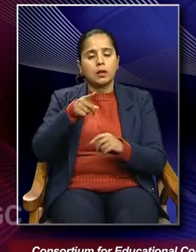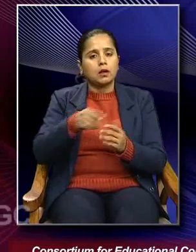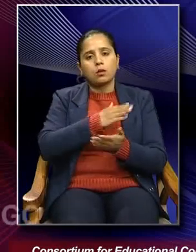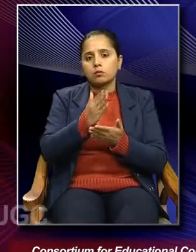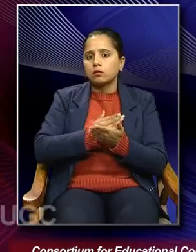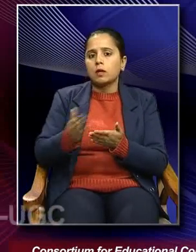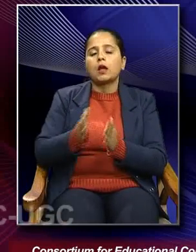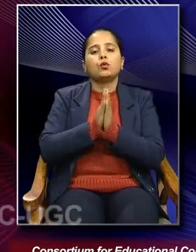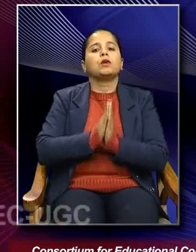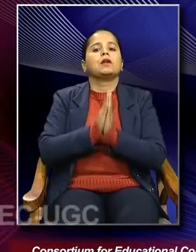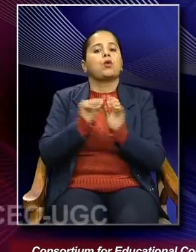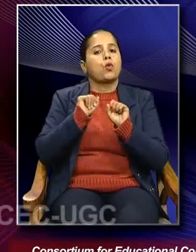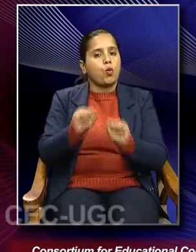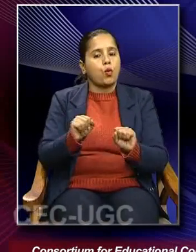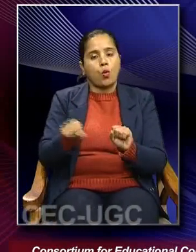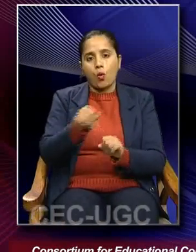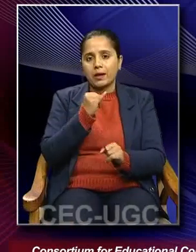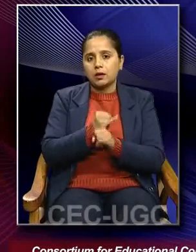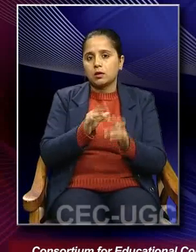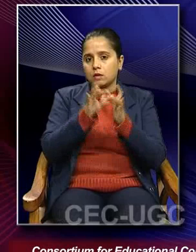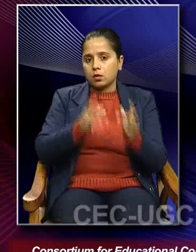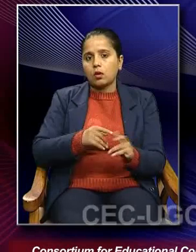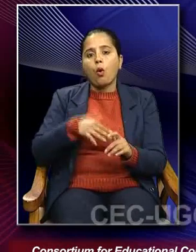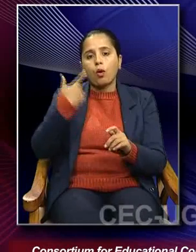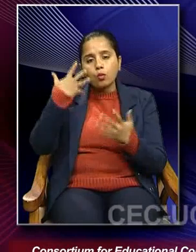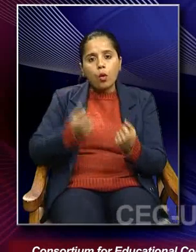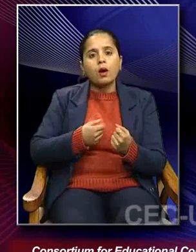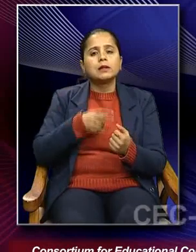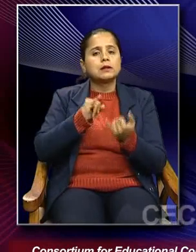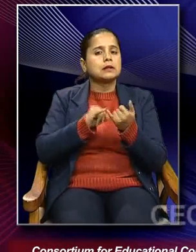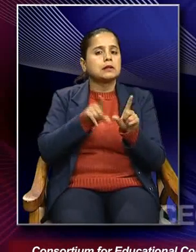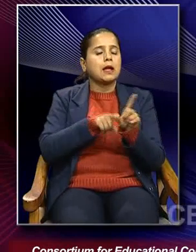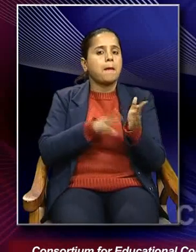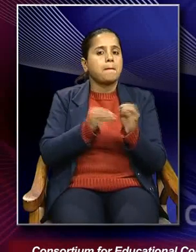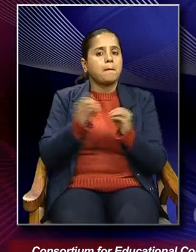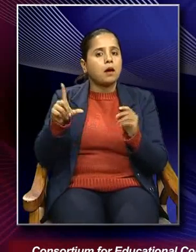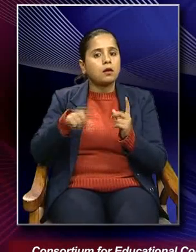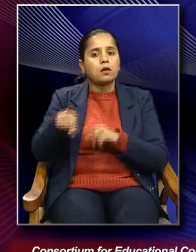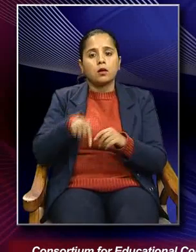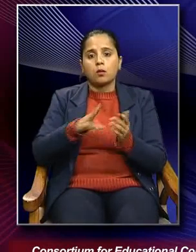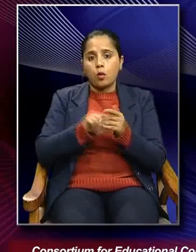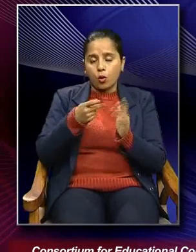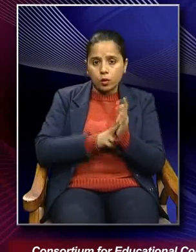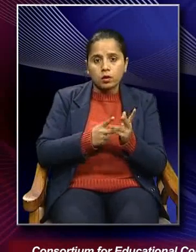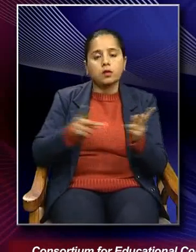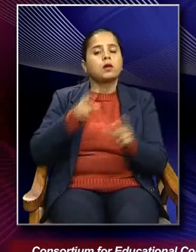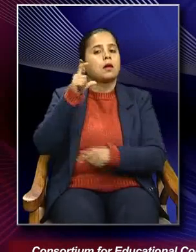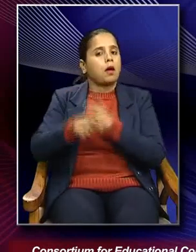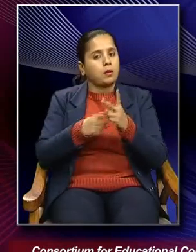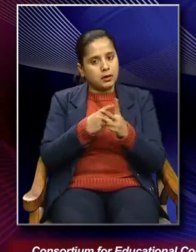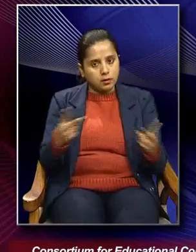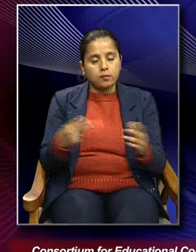removing religion from institution and symbols due to the process of modernity and